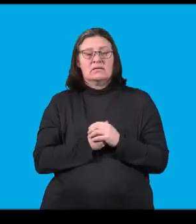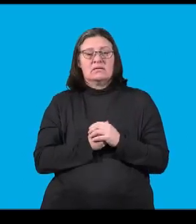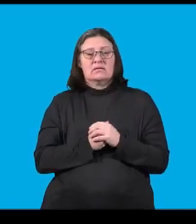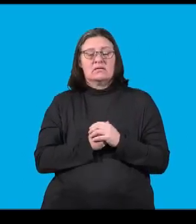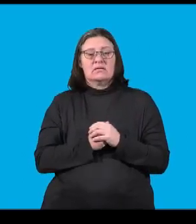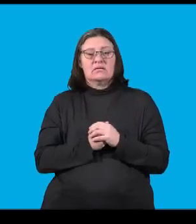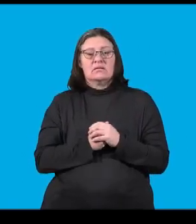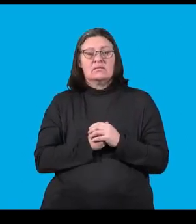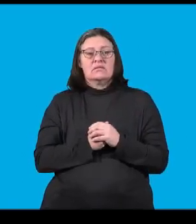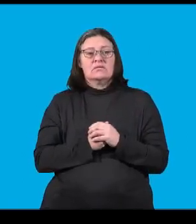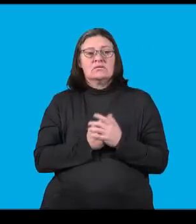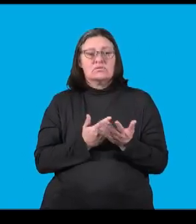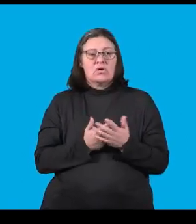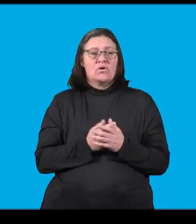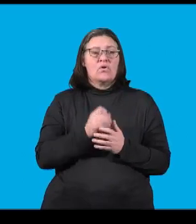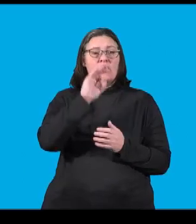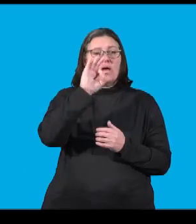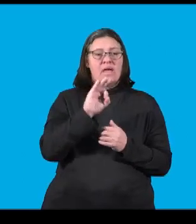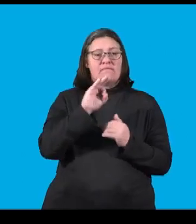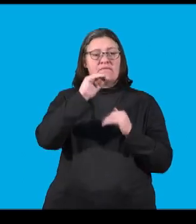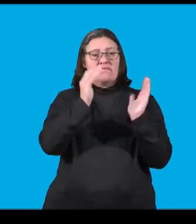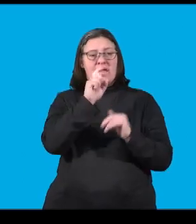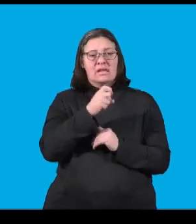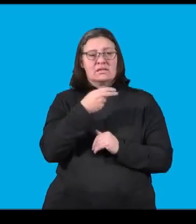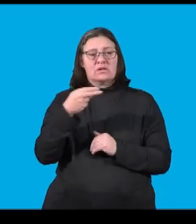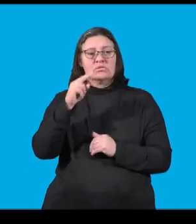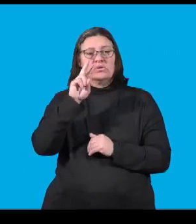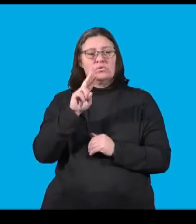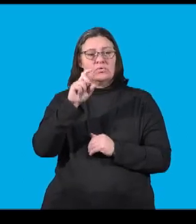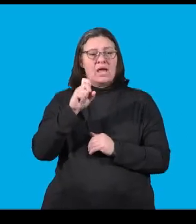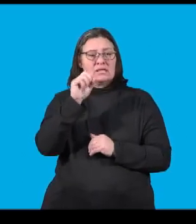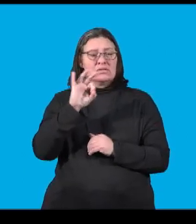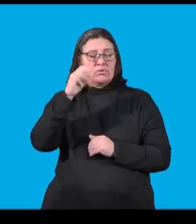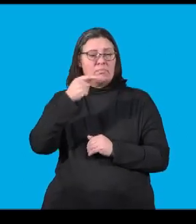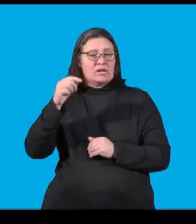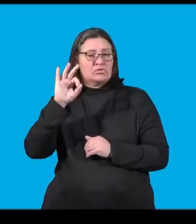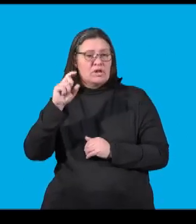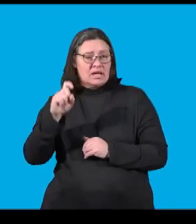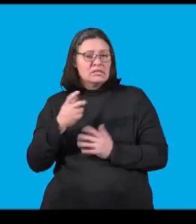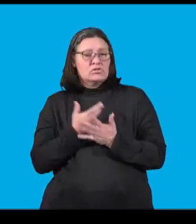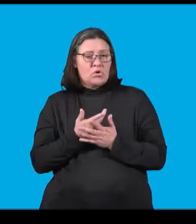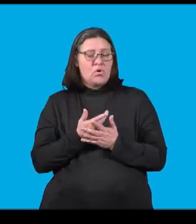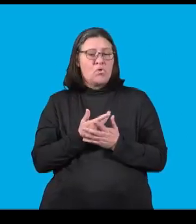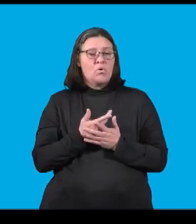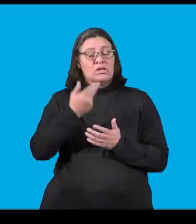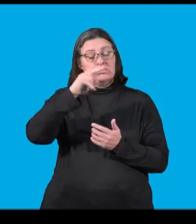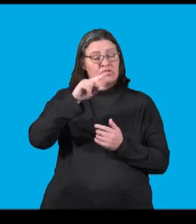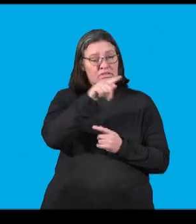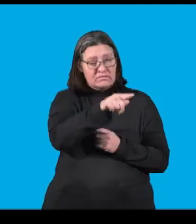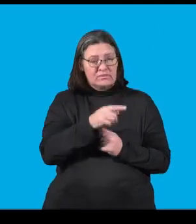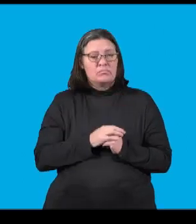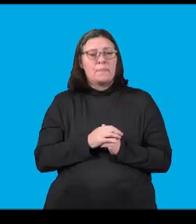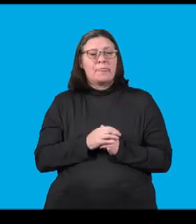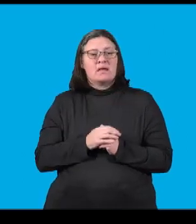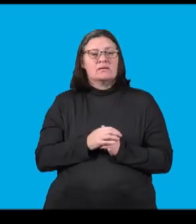form, okay? So f of x is equal to 2x cubed minus 3x. The derivative of that,